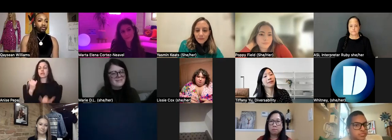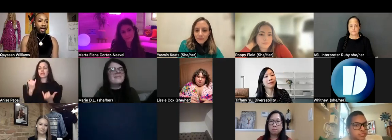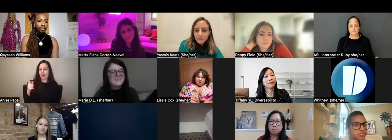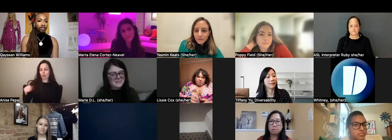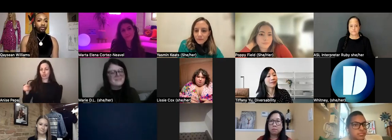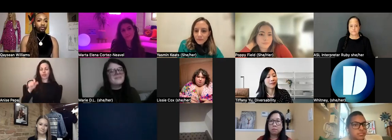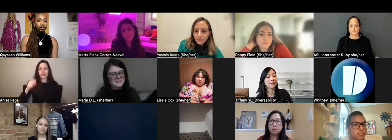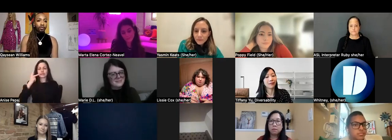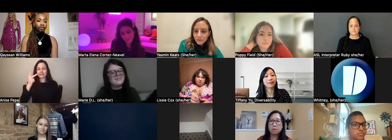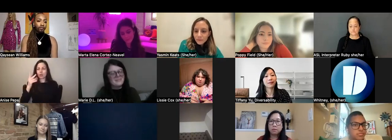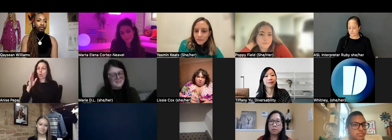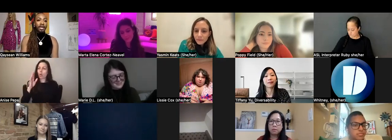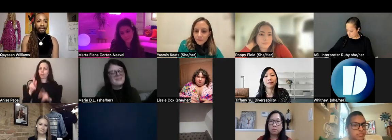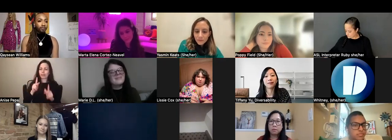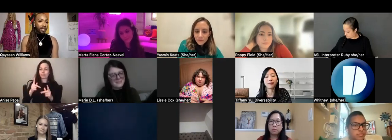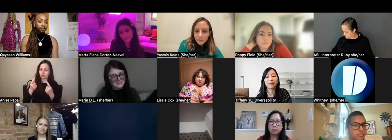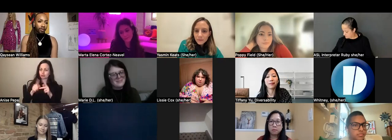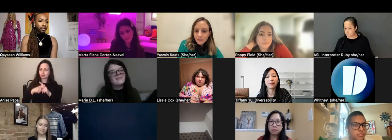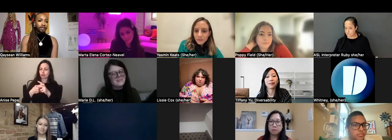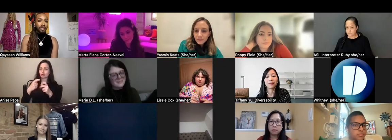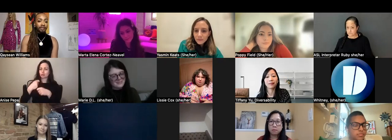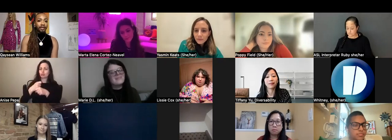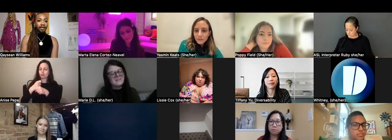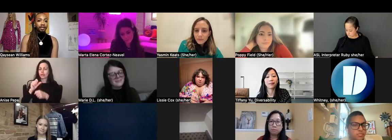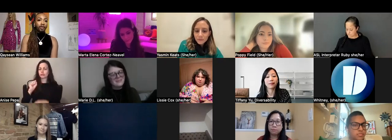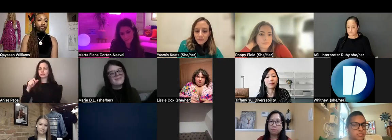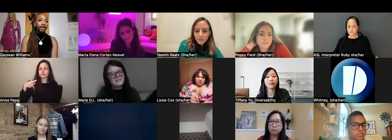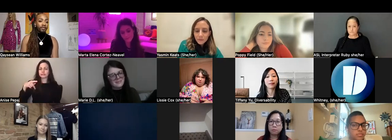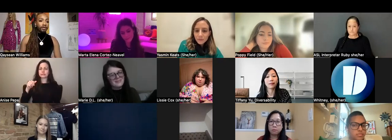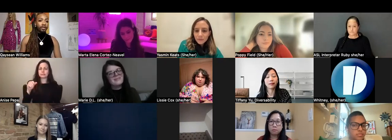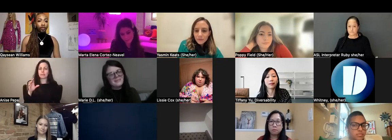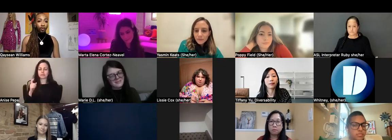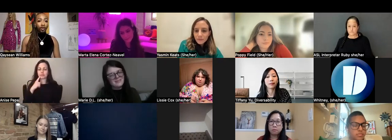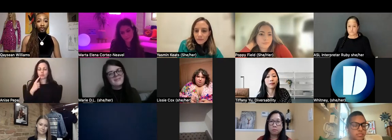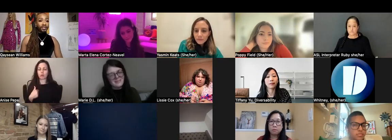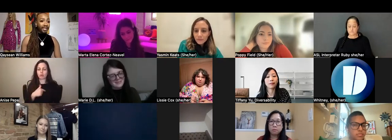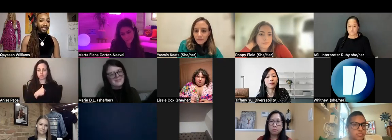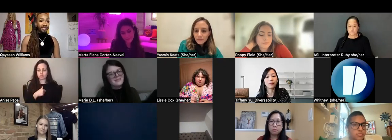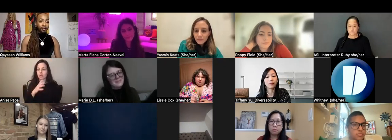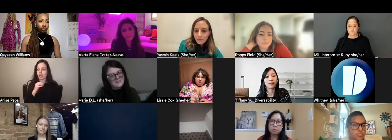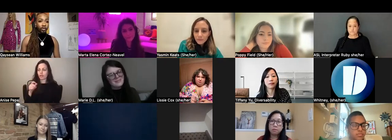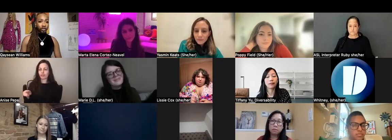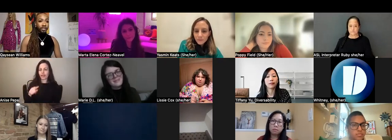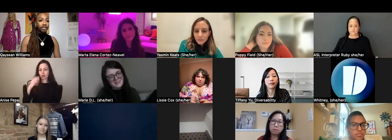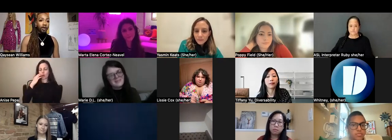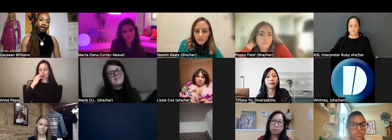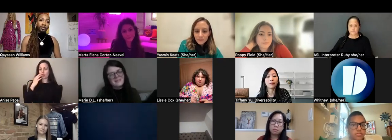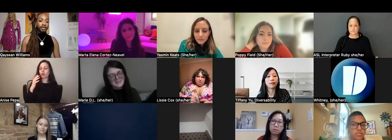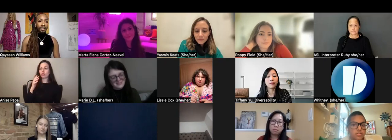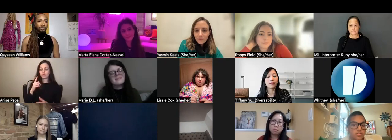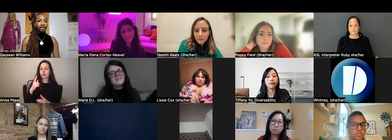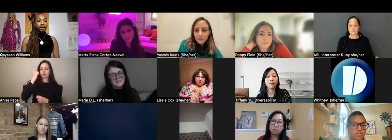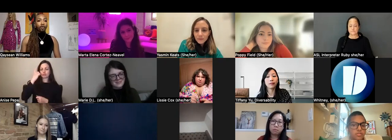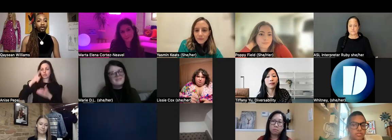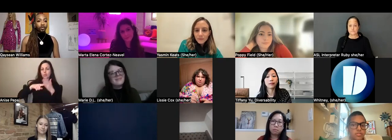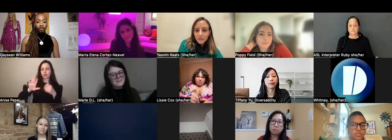is strides to create that space for us, and know that there is someone who understands what your needs are,